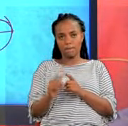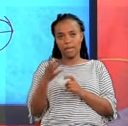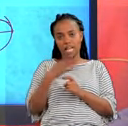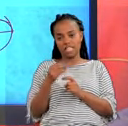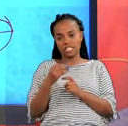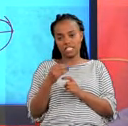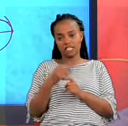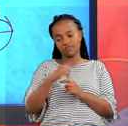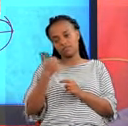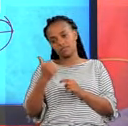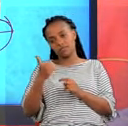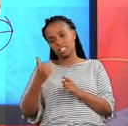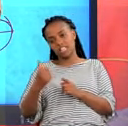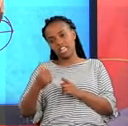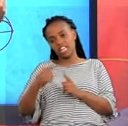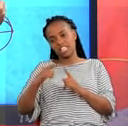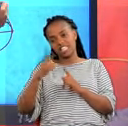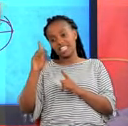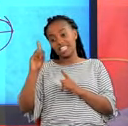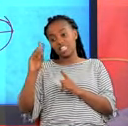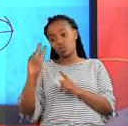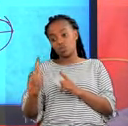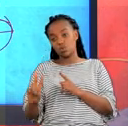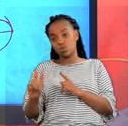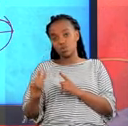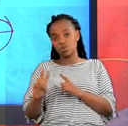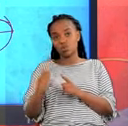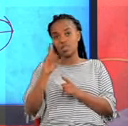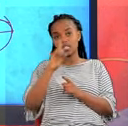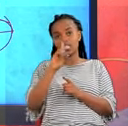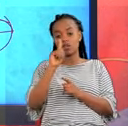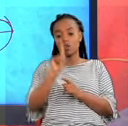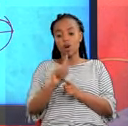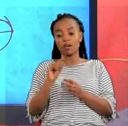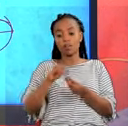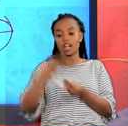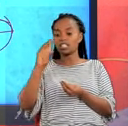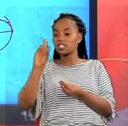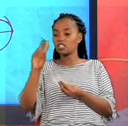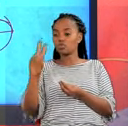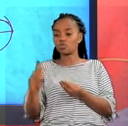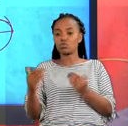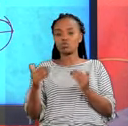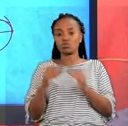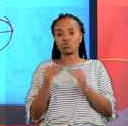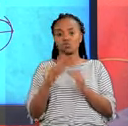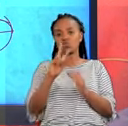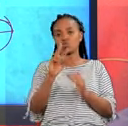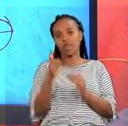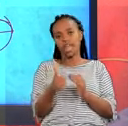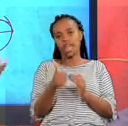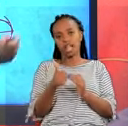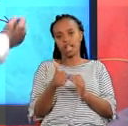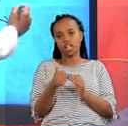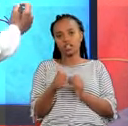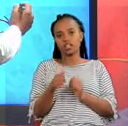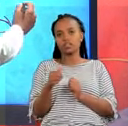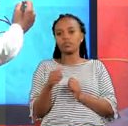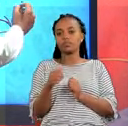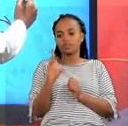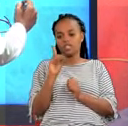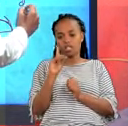and this, d2, d1 plus d2, gives you 2a. d1